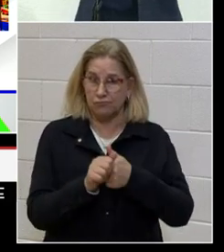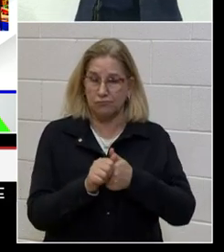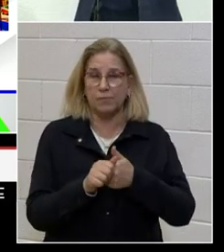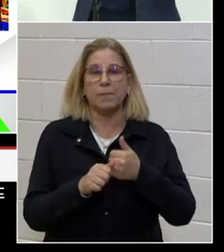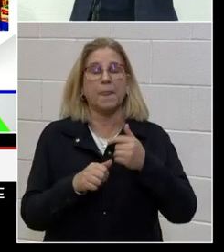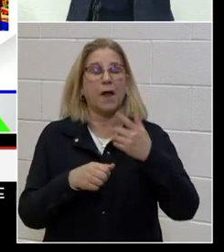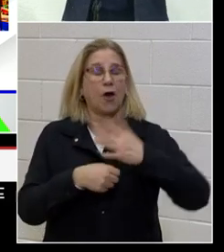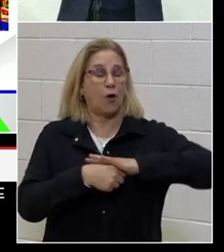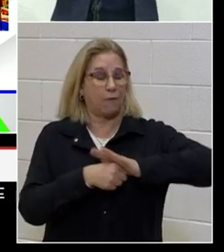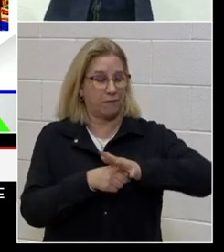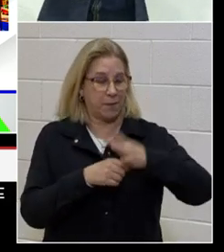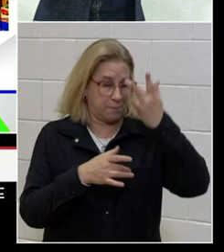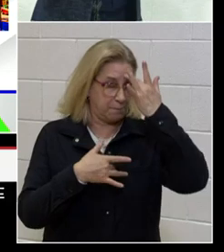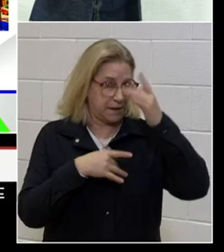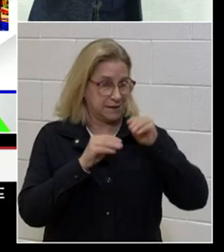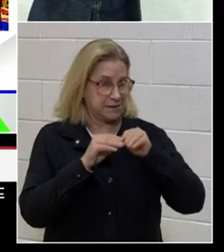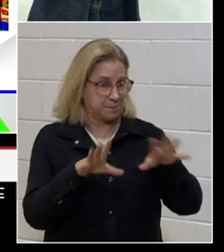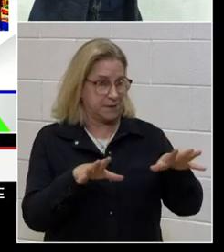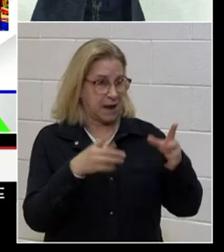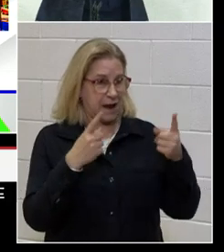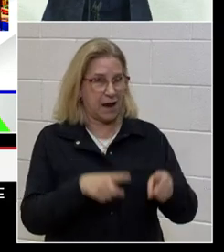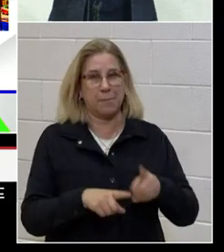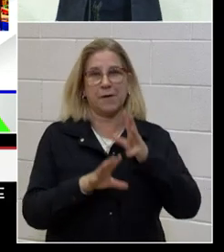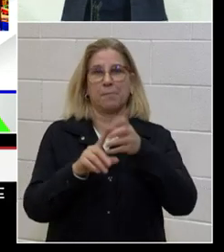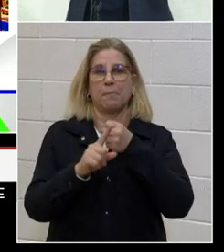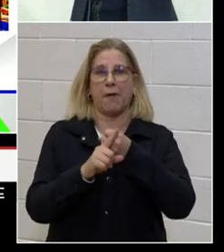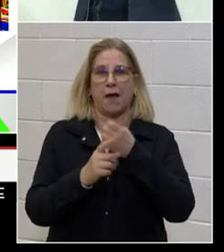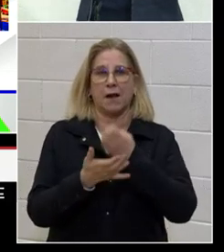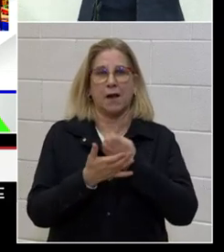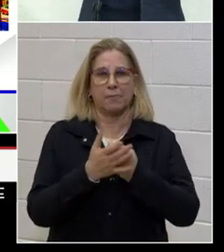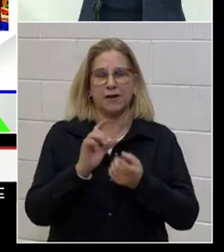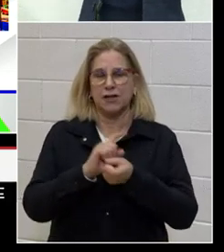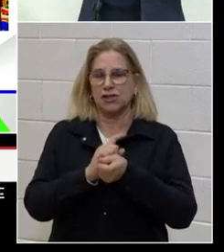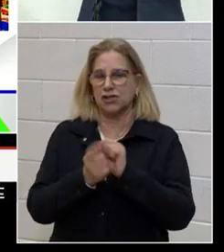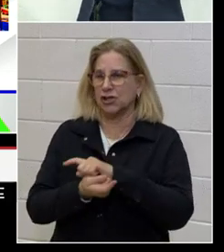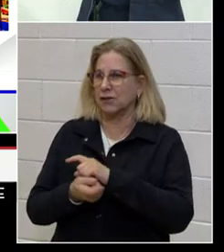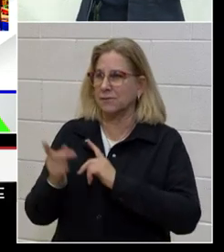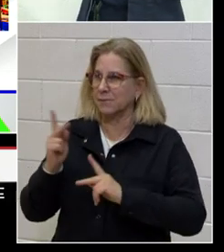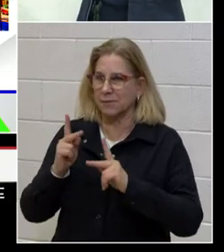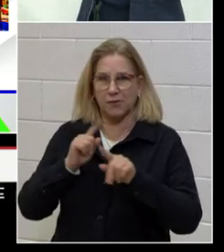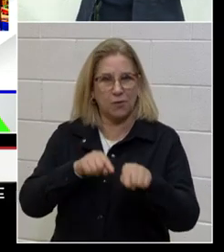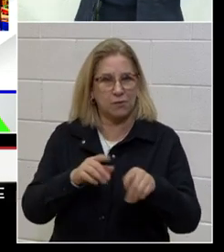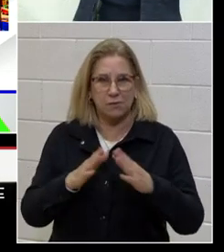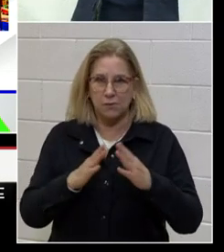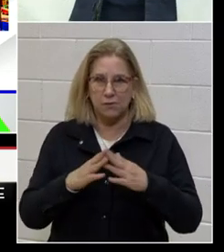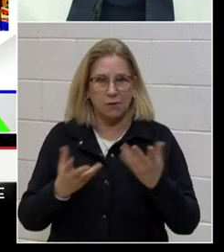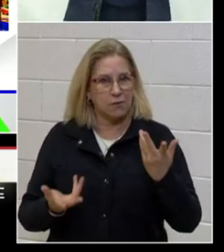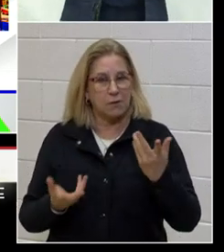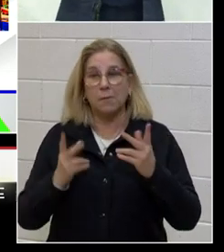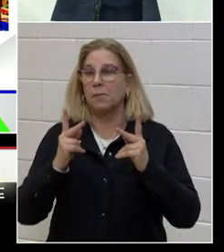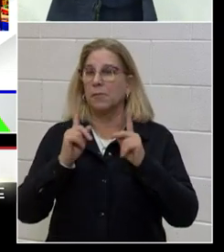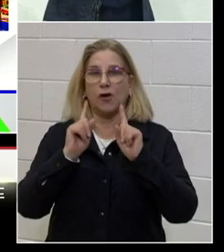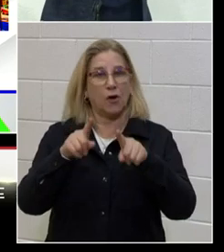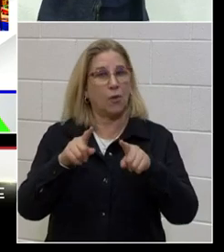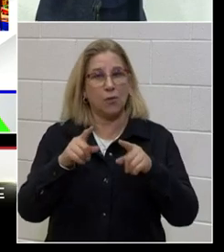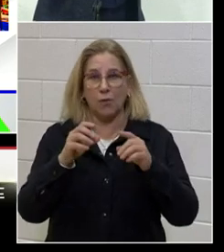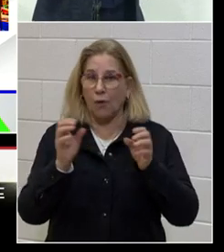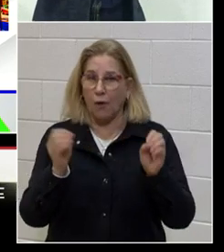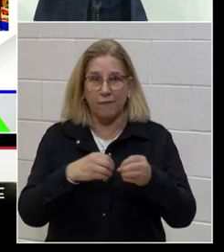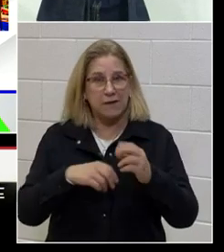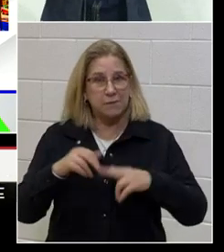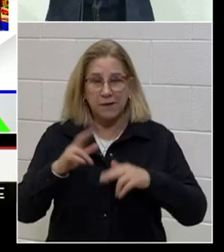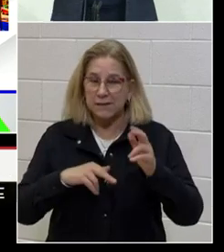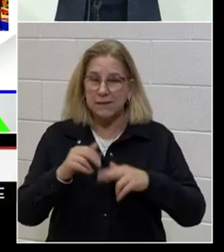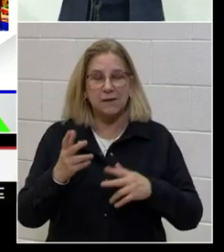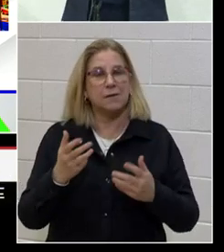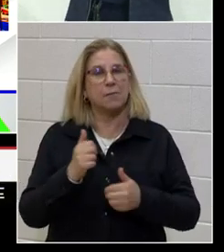changes. Fewer people in the offices means those commercial office buildings may not be as valuable. And when those